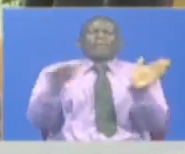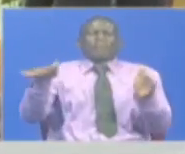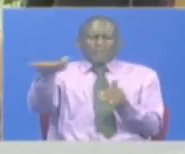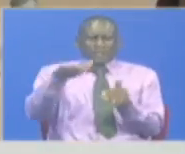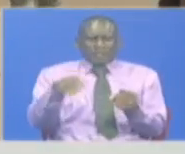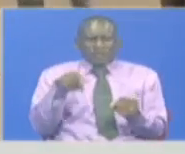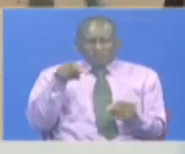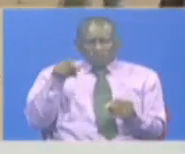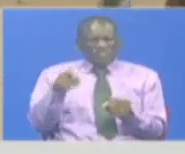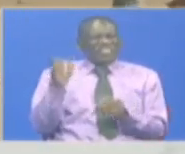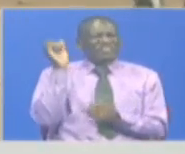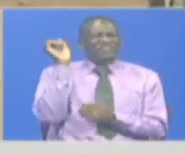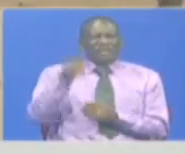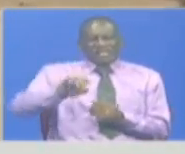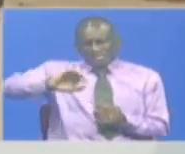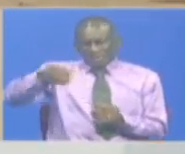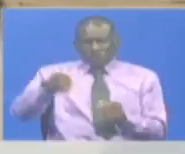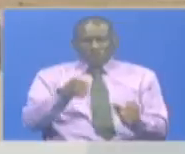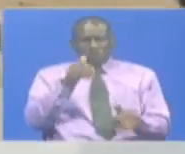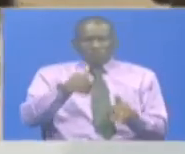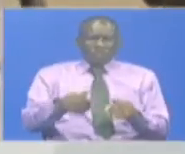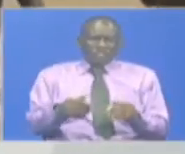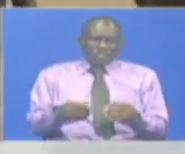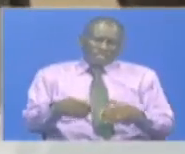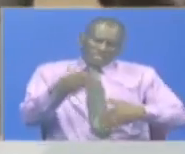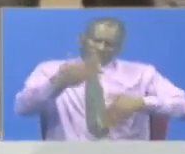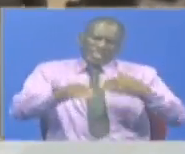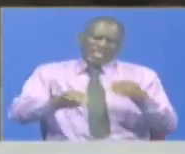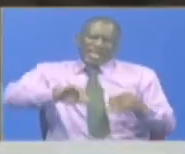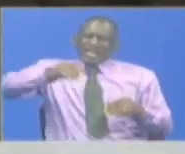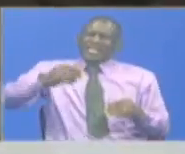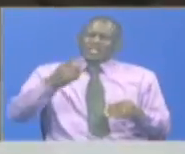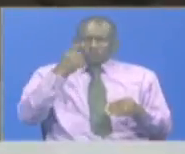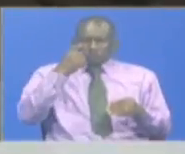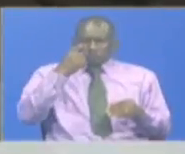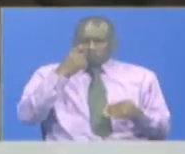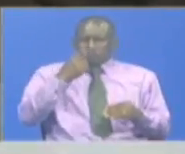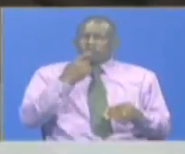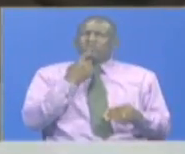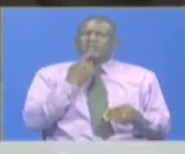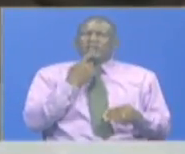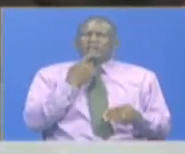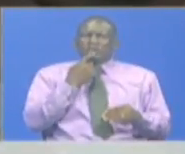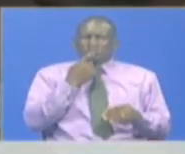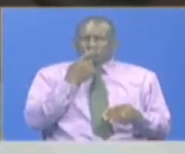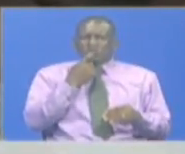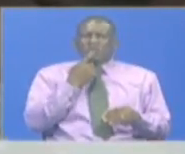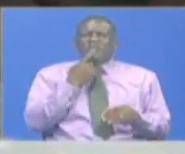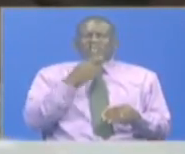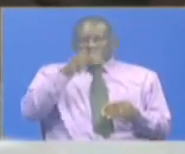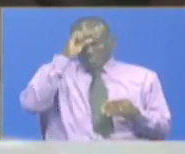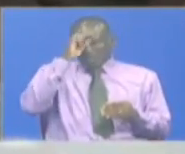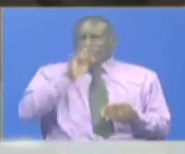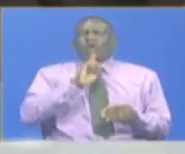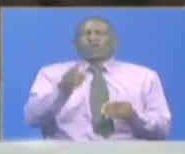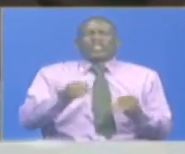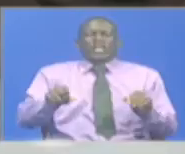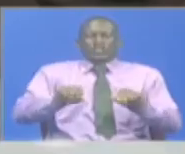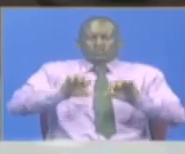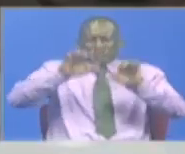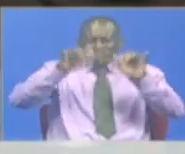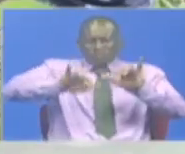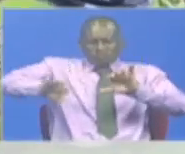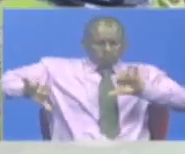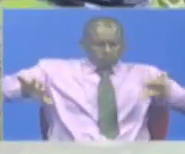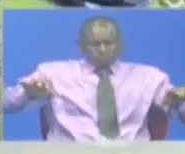far-flung town, which is located on the shores of Lake Turkana, the government's directive on social distancing is not adhered to at